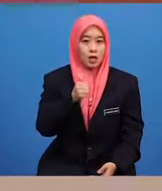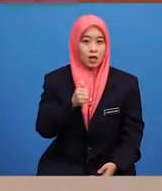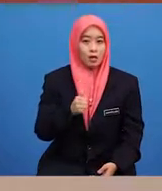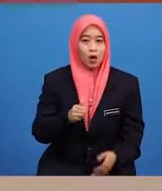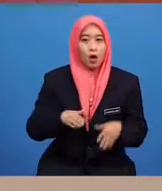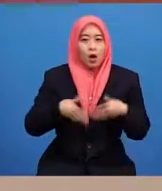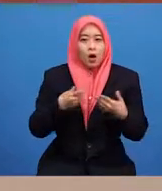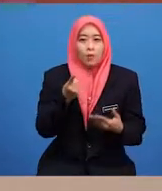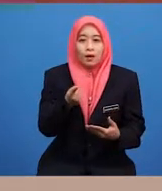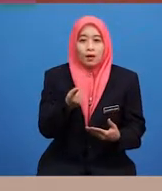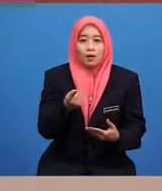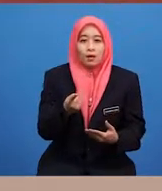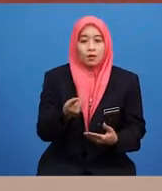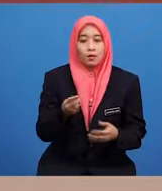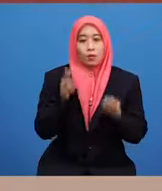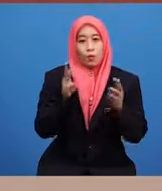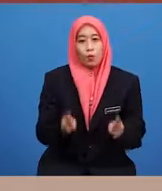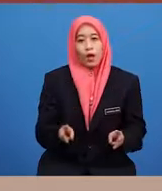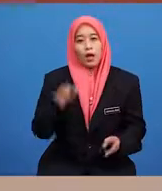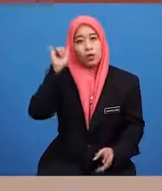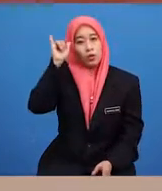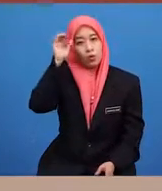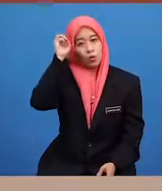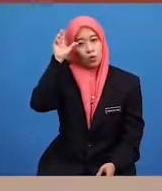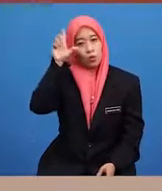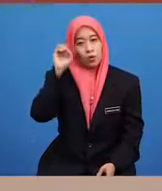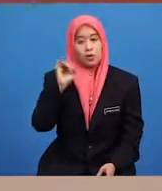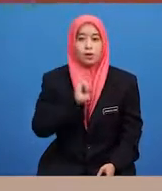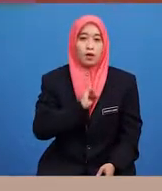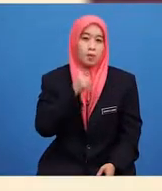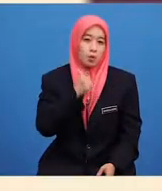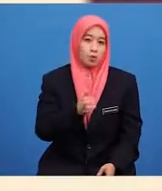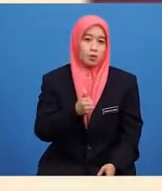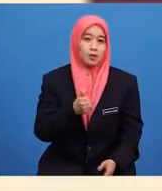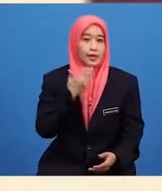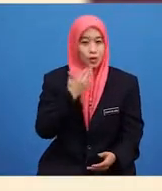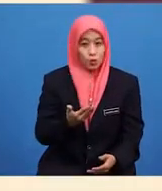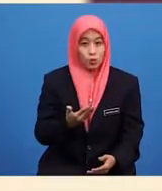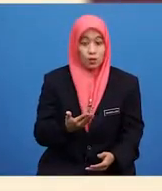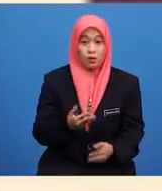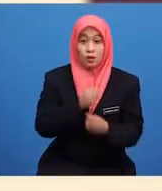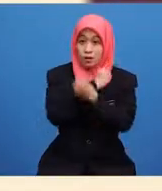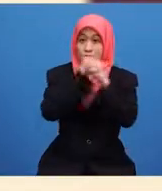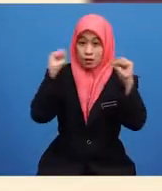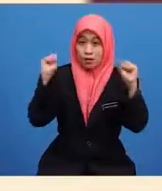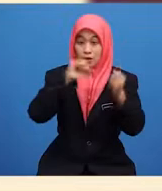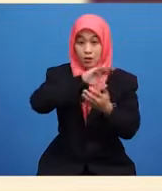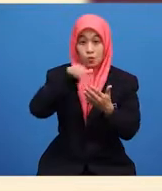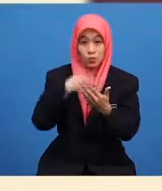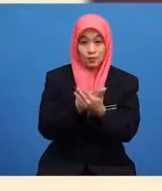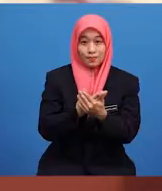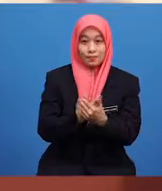Well, Yolo, I'm all good. Thank you very much. Are you ready for today's lesson,